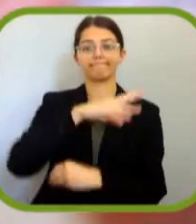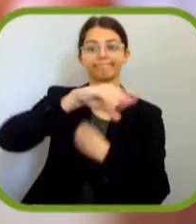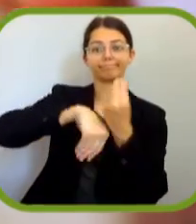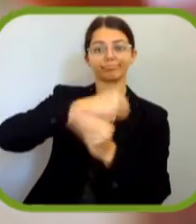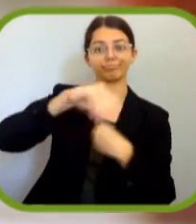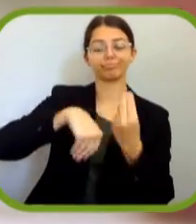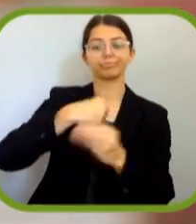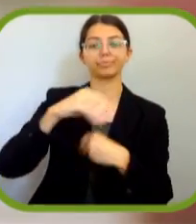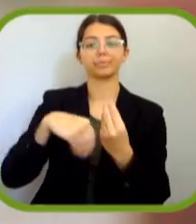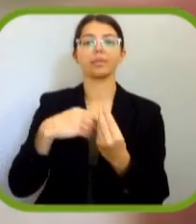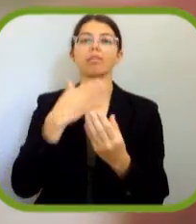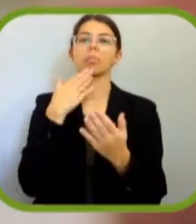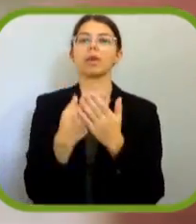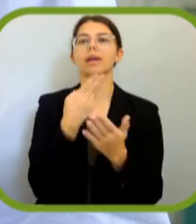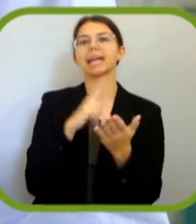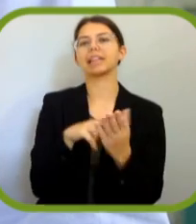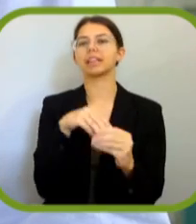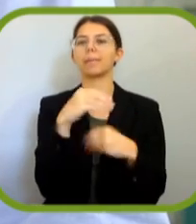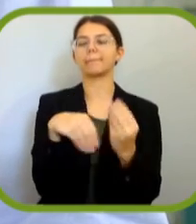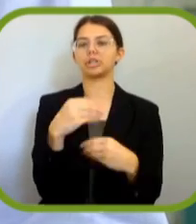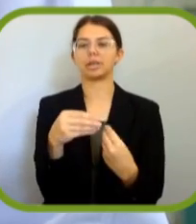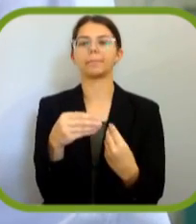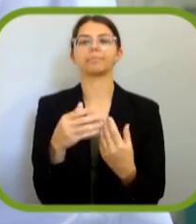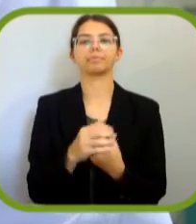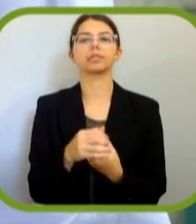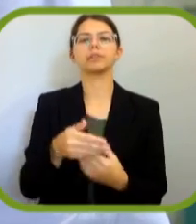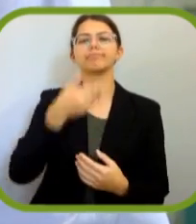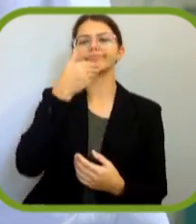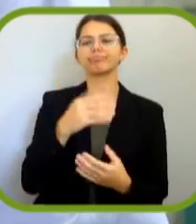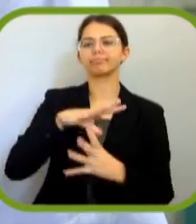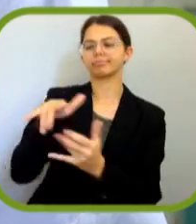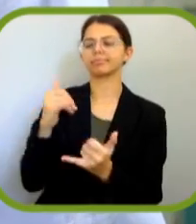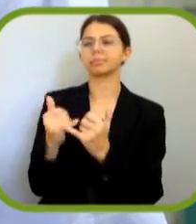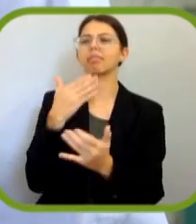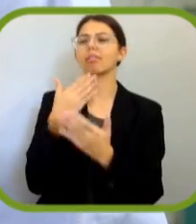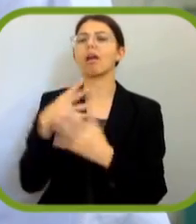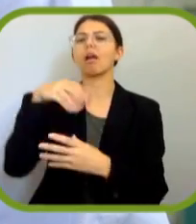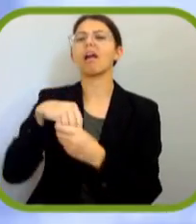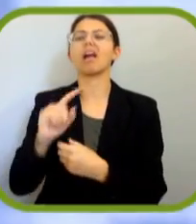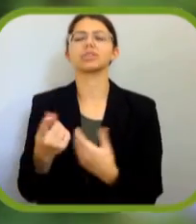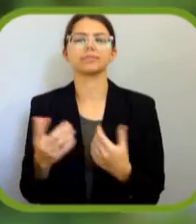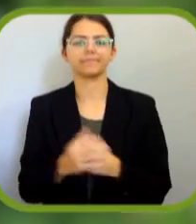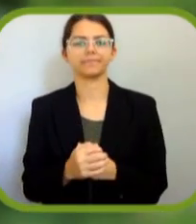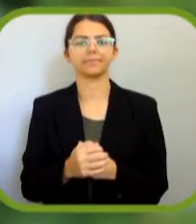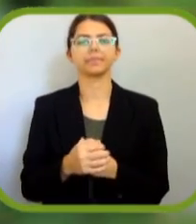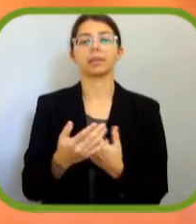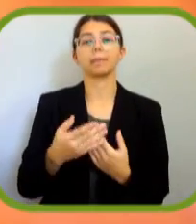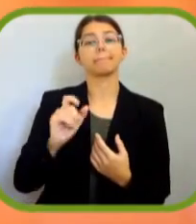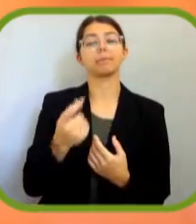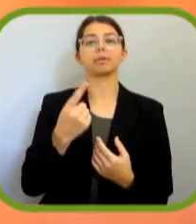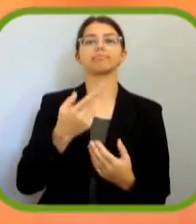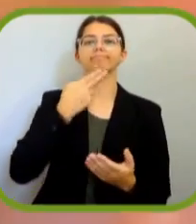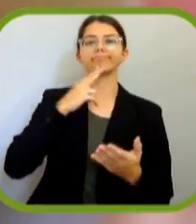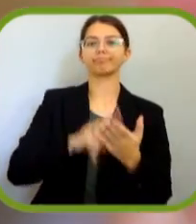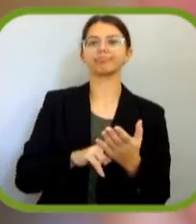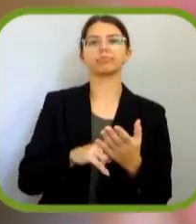these to create mixed reality. And what experiences does the Metaverse offer? The first experience is that of